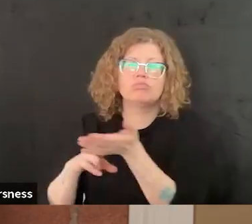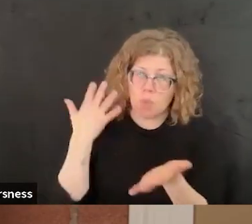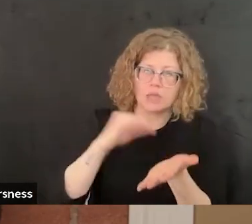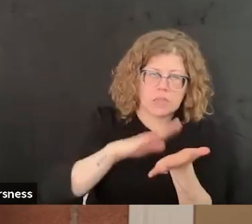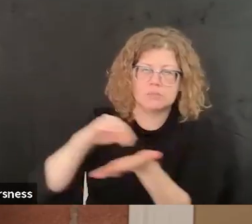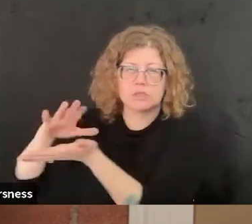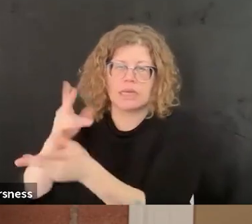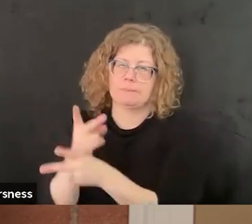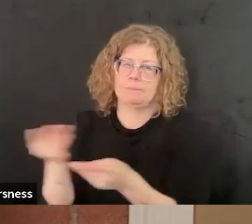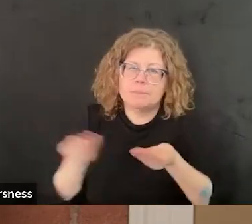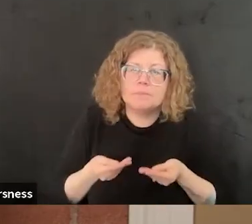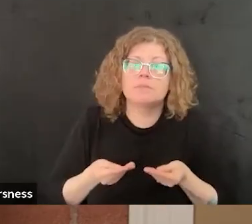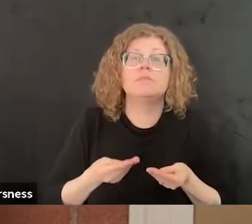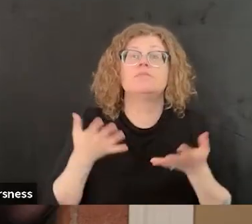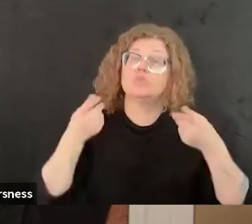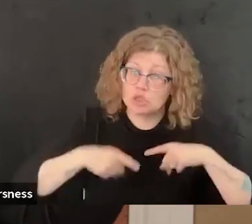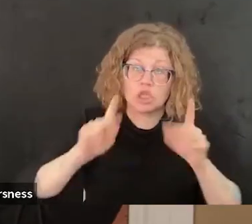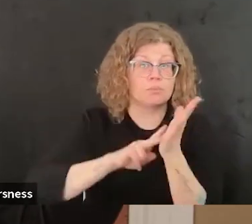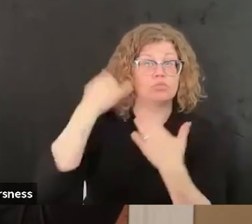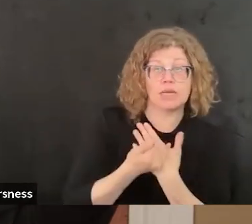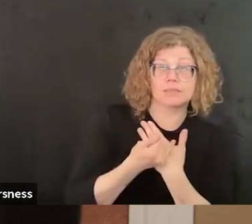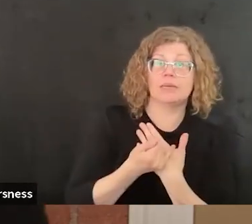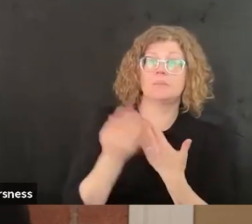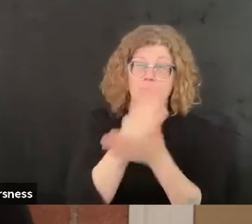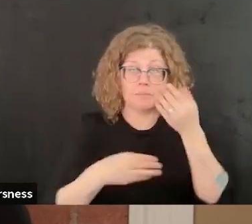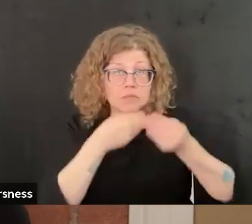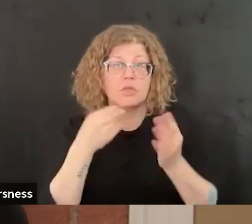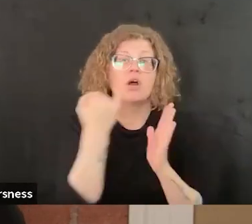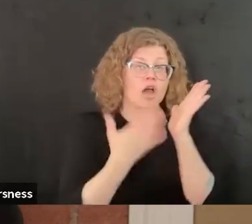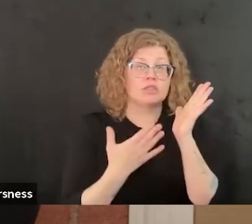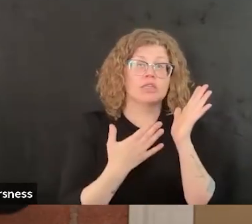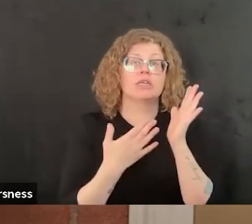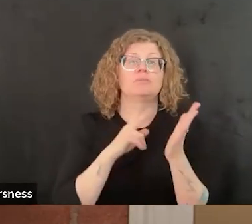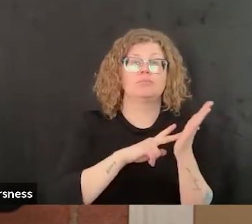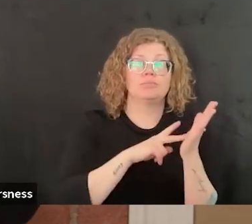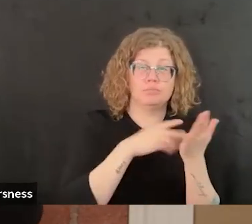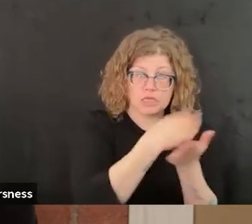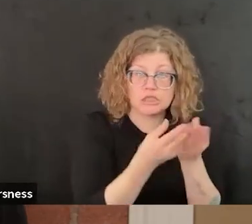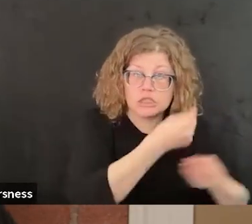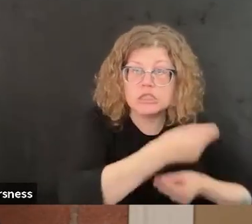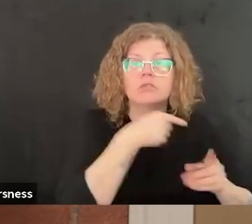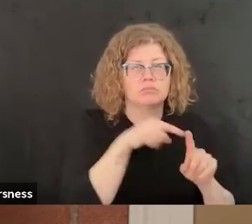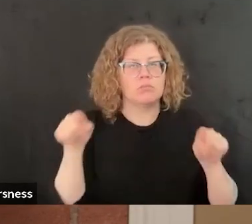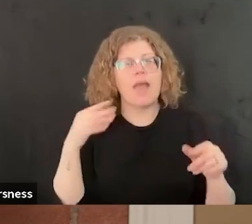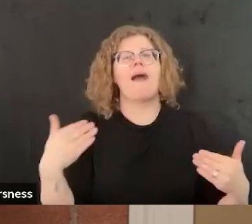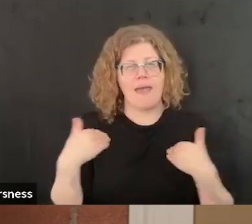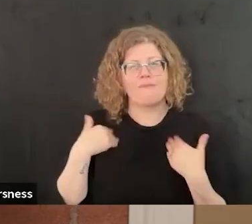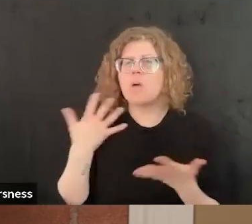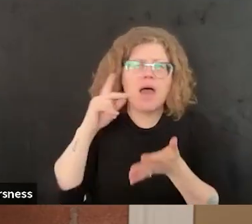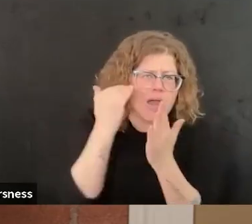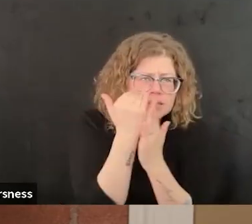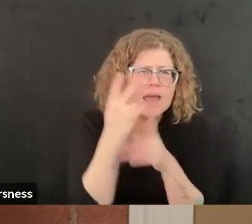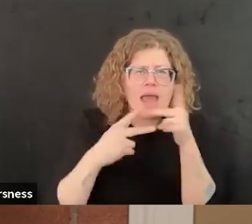project. So, just to clarify, project budget, artist budget. The artist has an outline of how